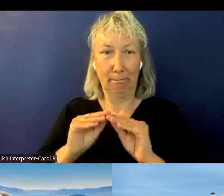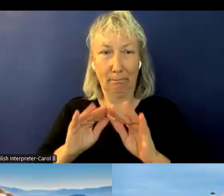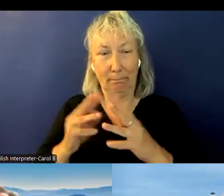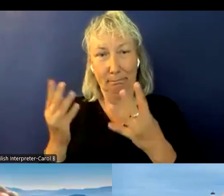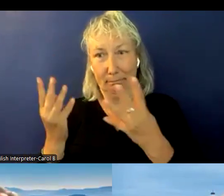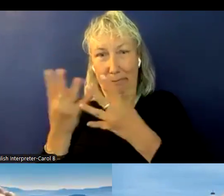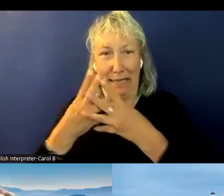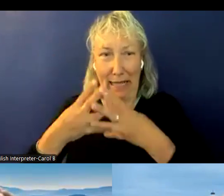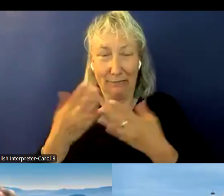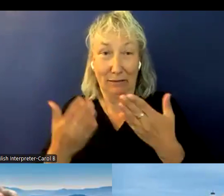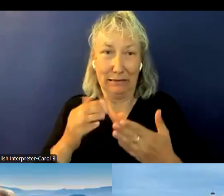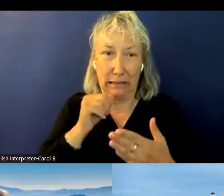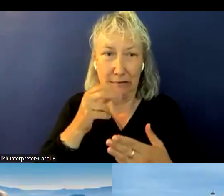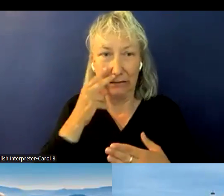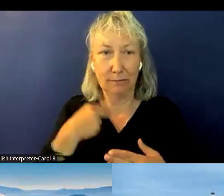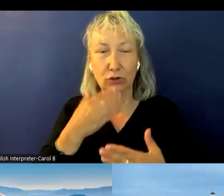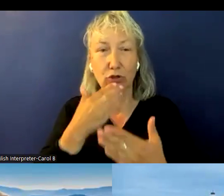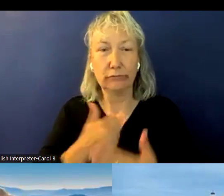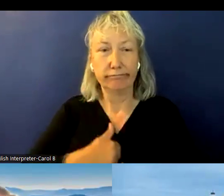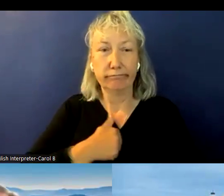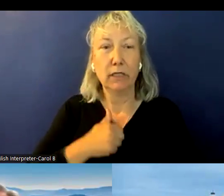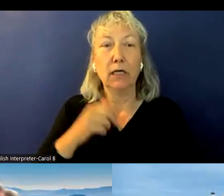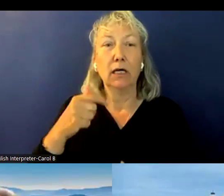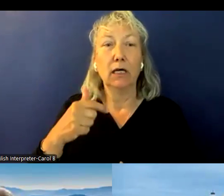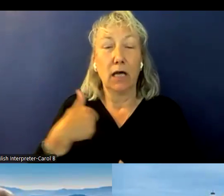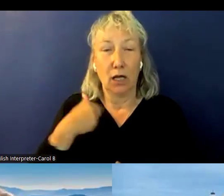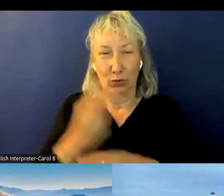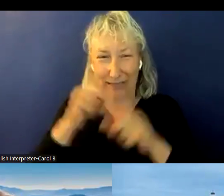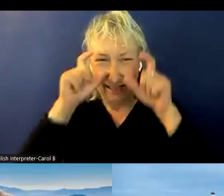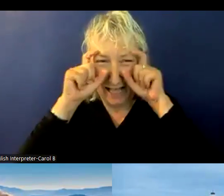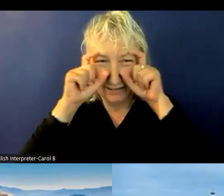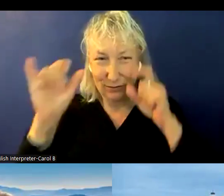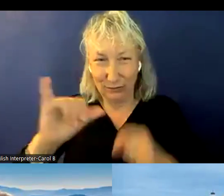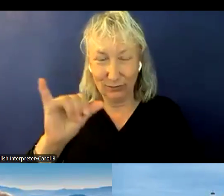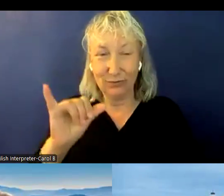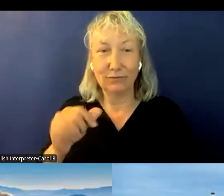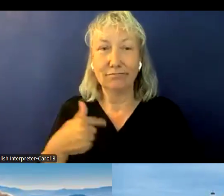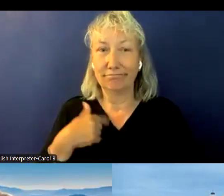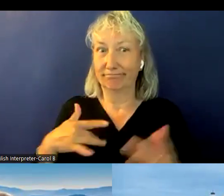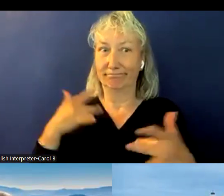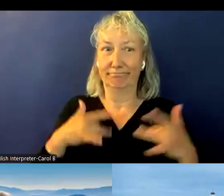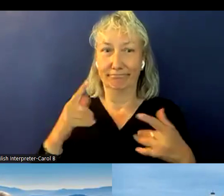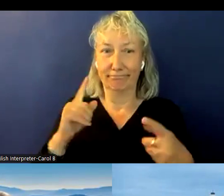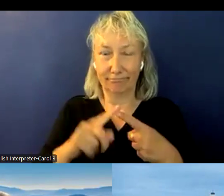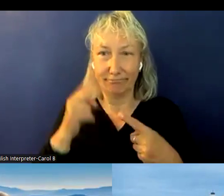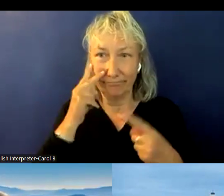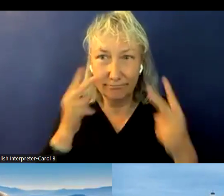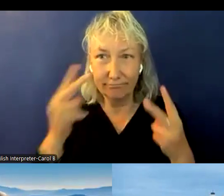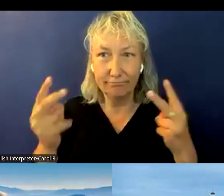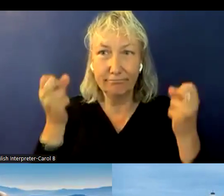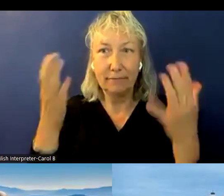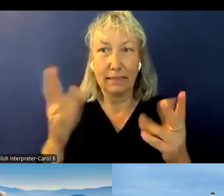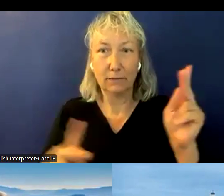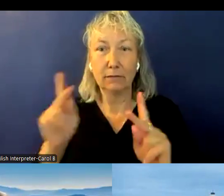glasses. I am really excited that there are so many people here today. I've been, going through all the photos in the gallery and